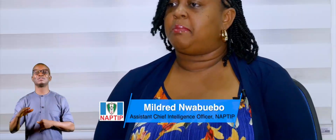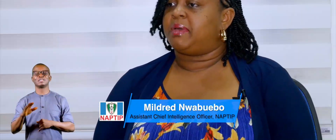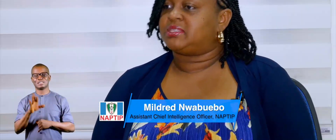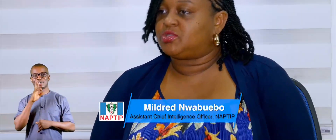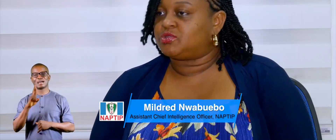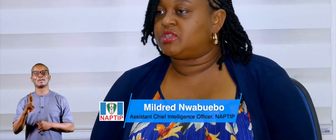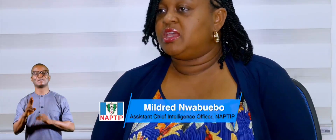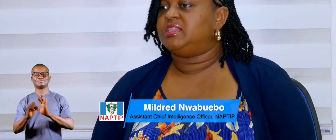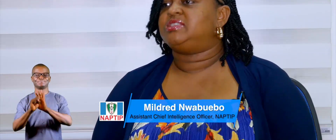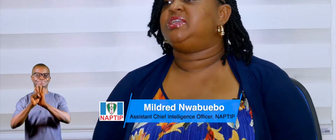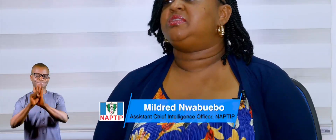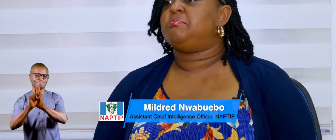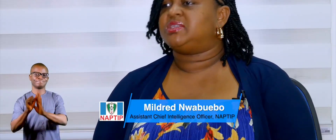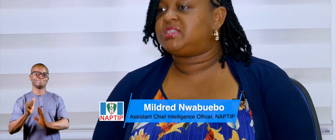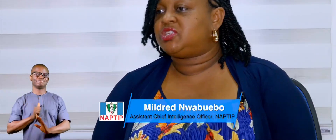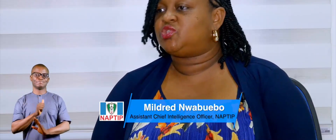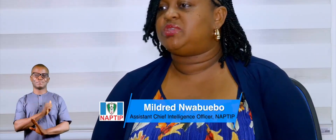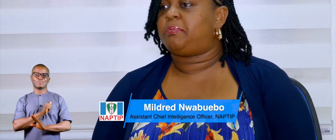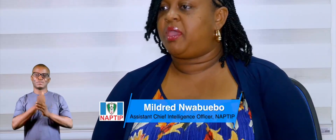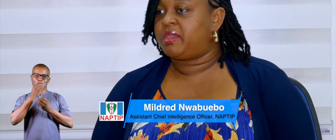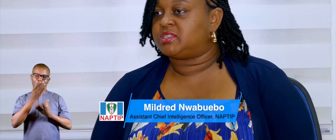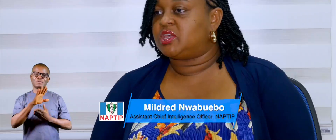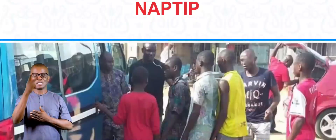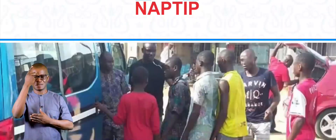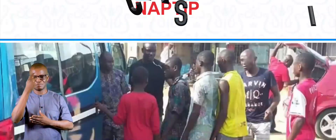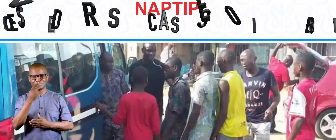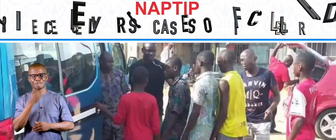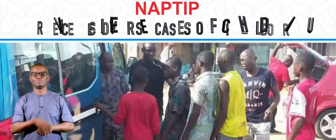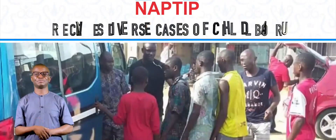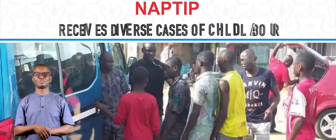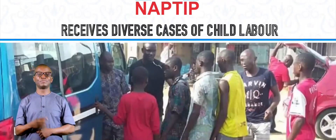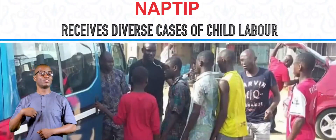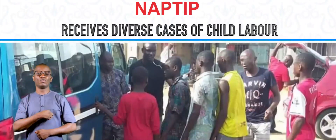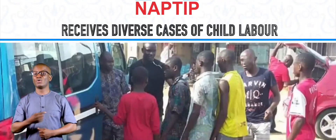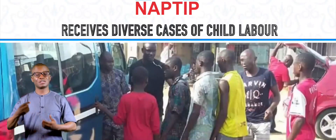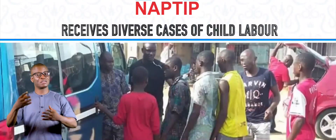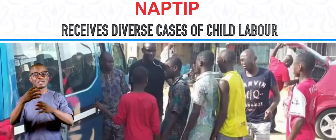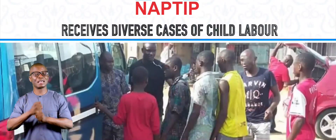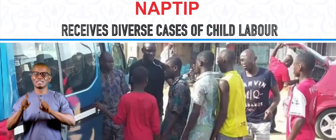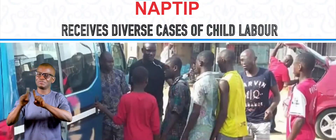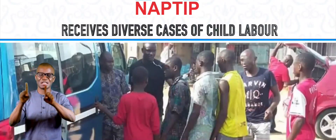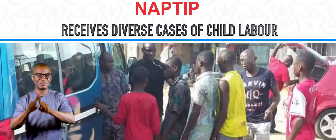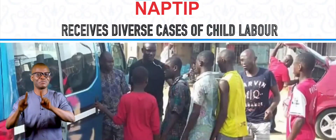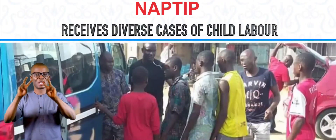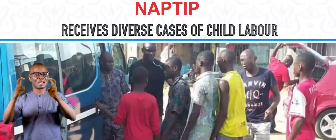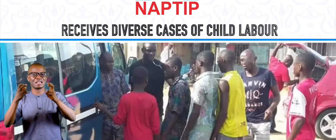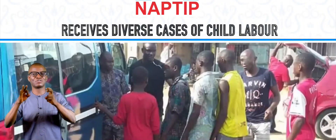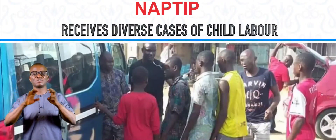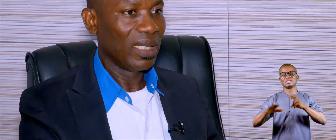the ambassadors. They are taking the message to their parents. The agency receives diverse cases of child